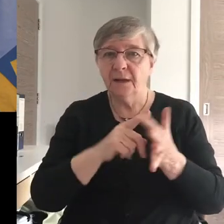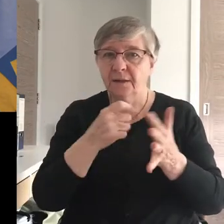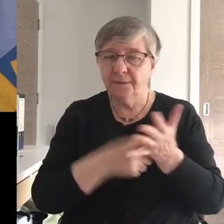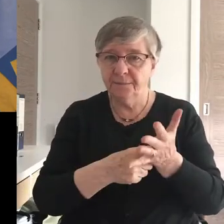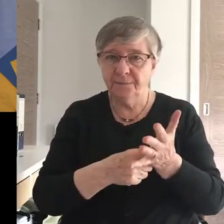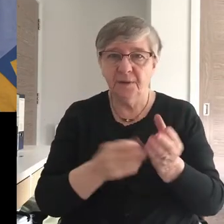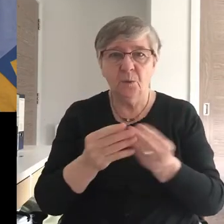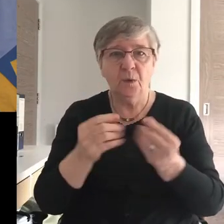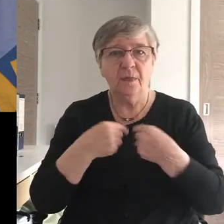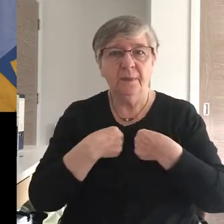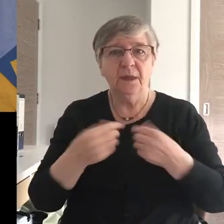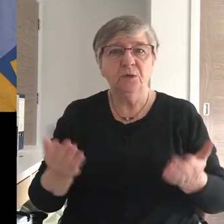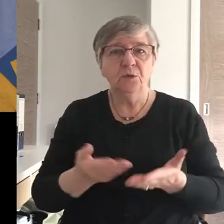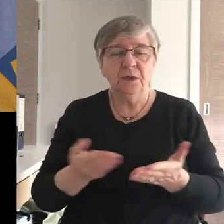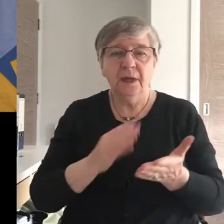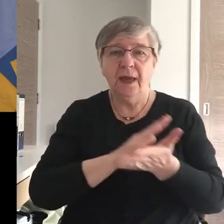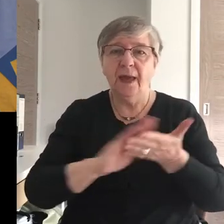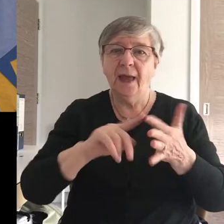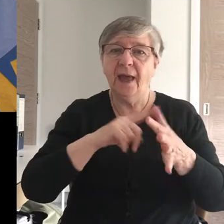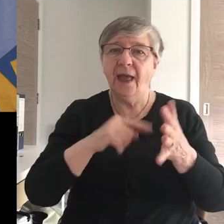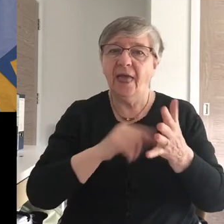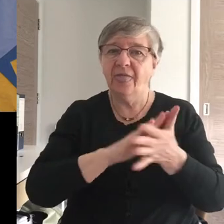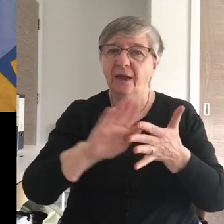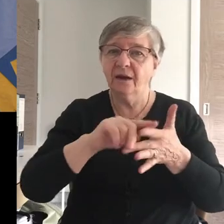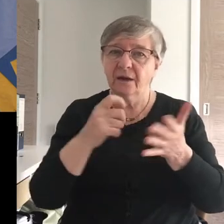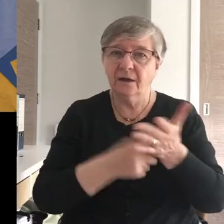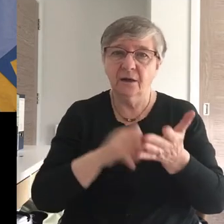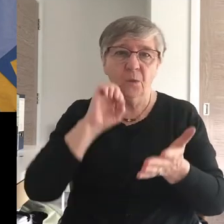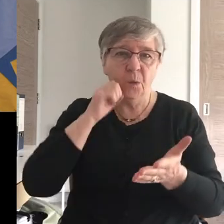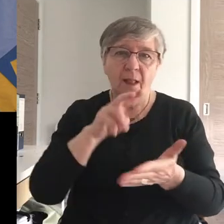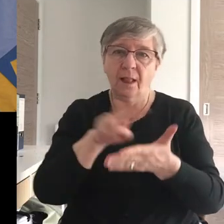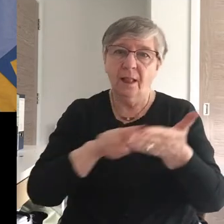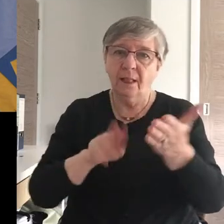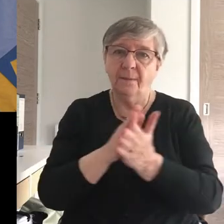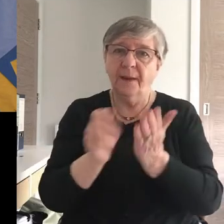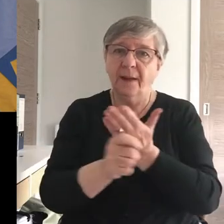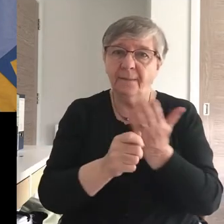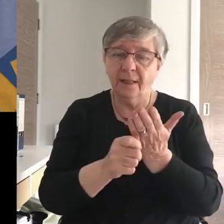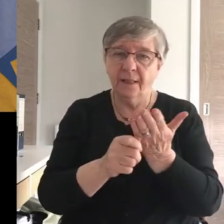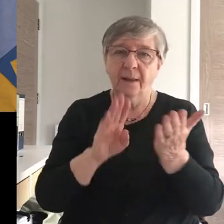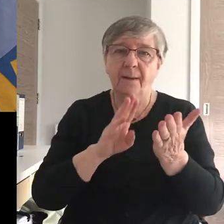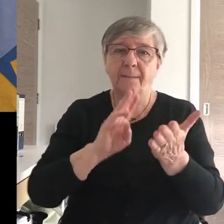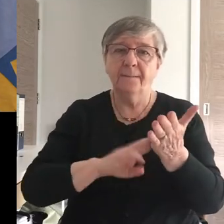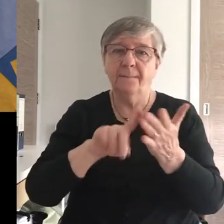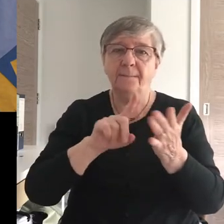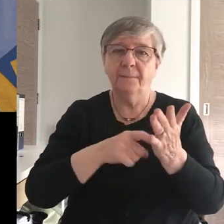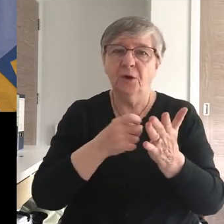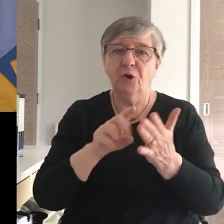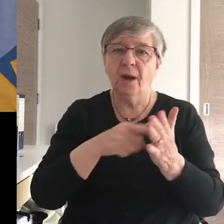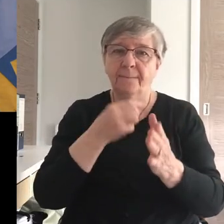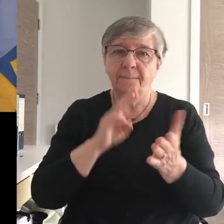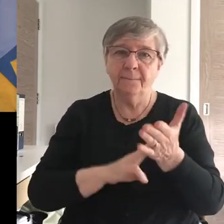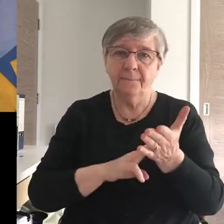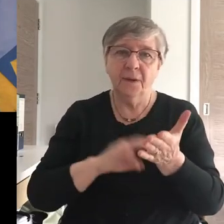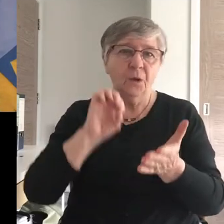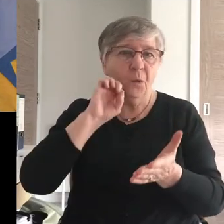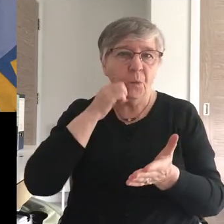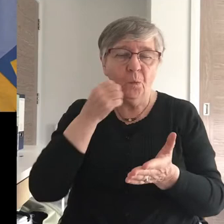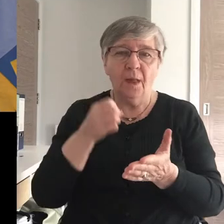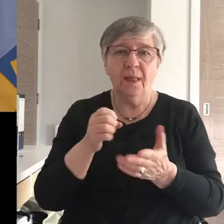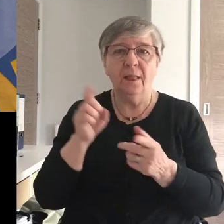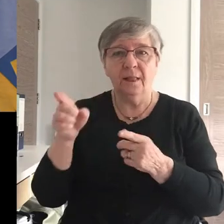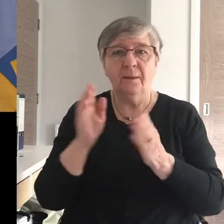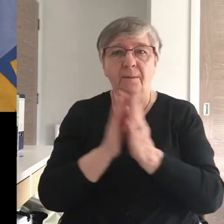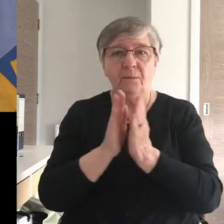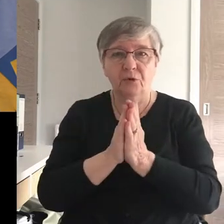the service, Heather Sturgeon will be reading the scriptures to us, Miriam Murphy will be leading us in our prayers for others, and it's Anna Weir who's